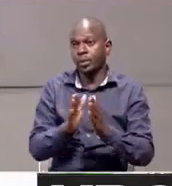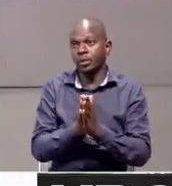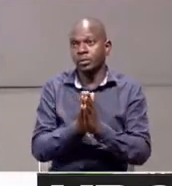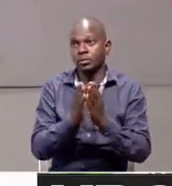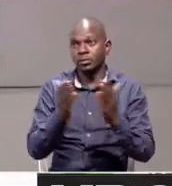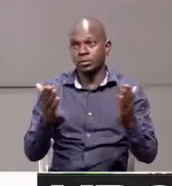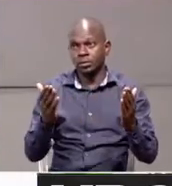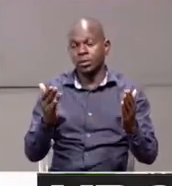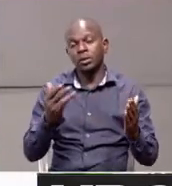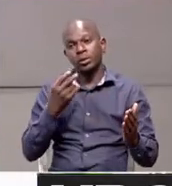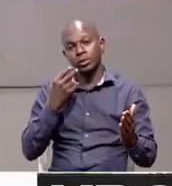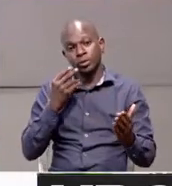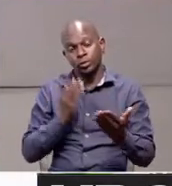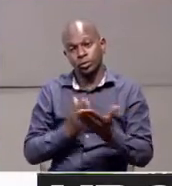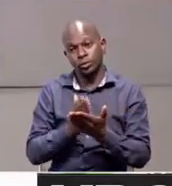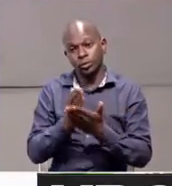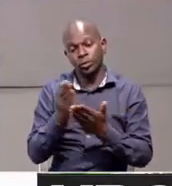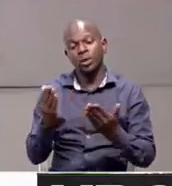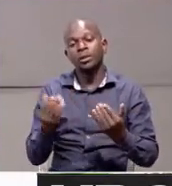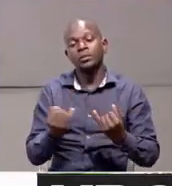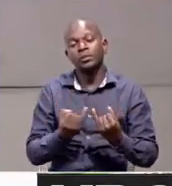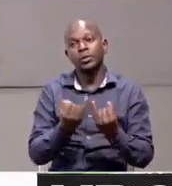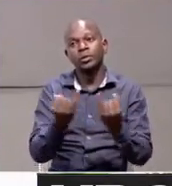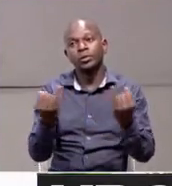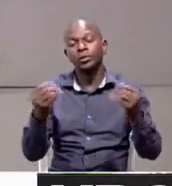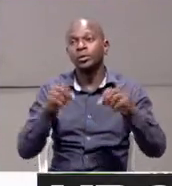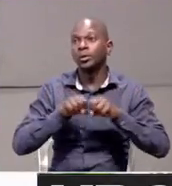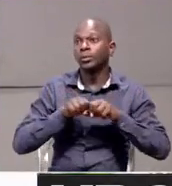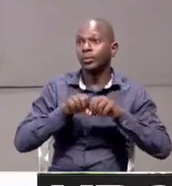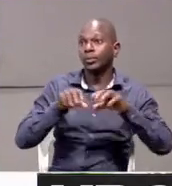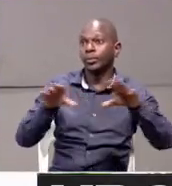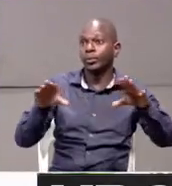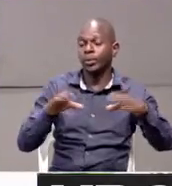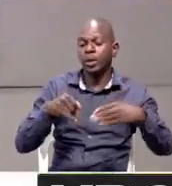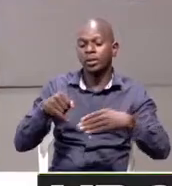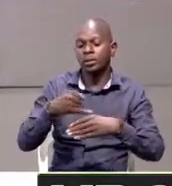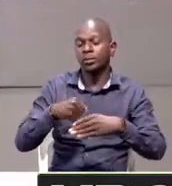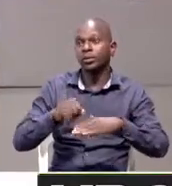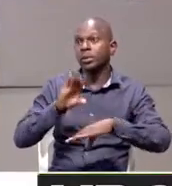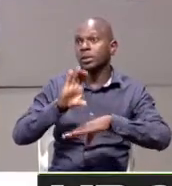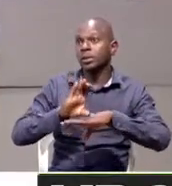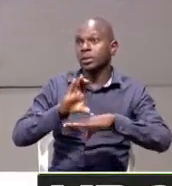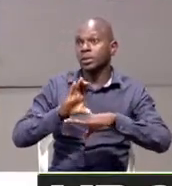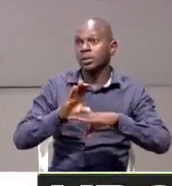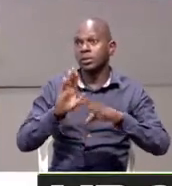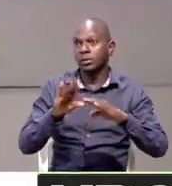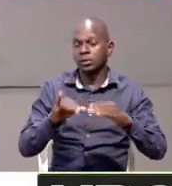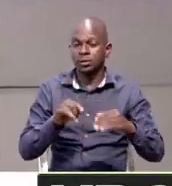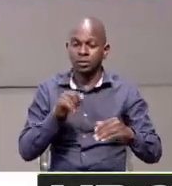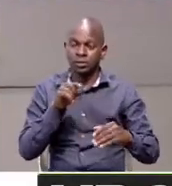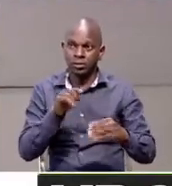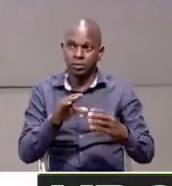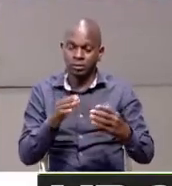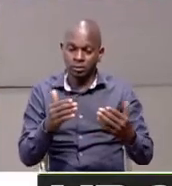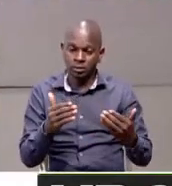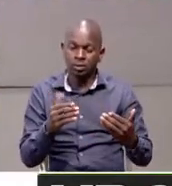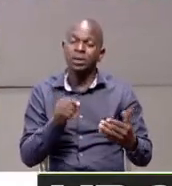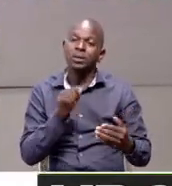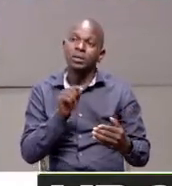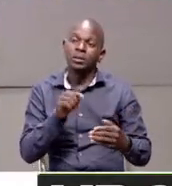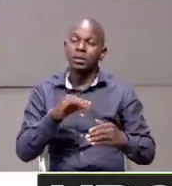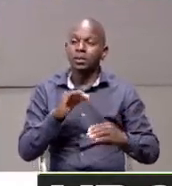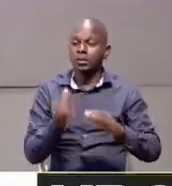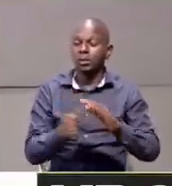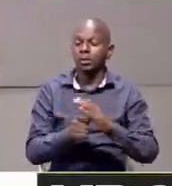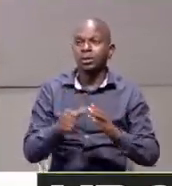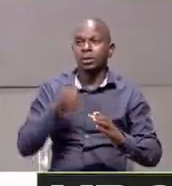to make sure that this message reaches our people, including churches. Mrs. Ngabirano Zipora Mhanguzi, the